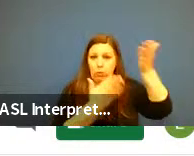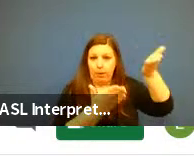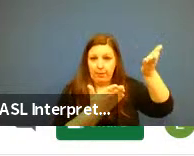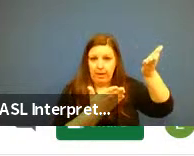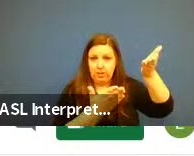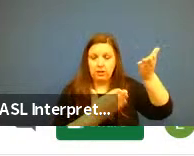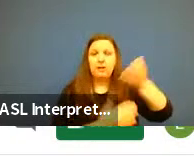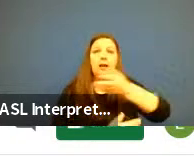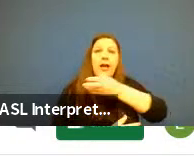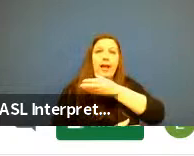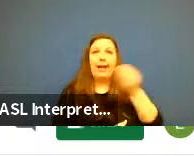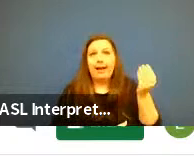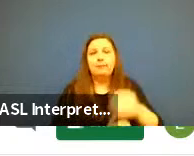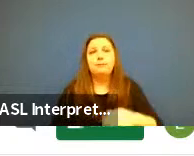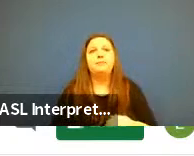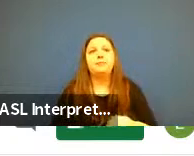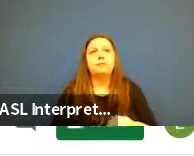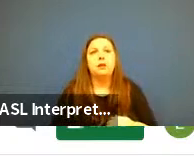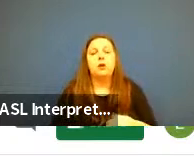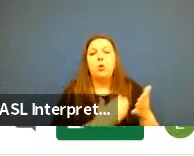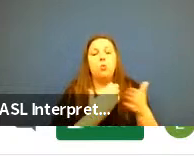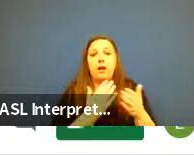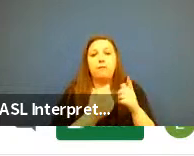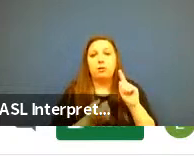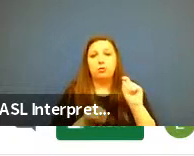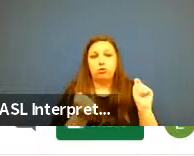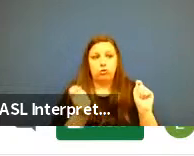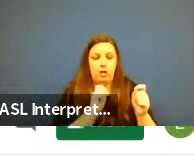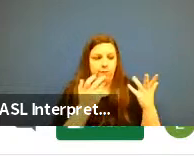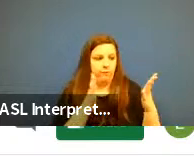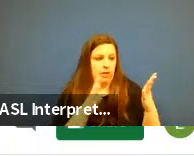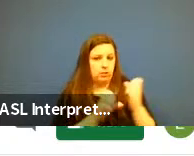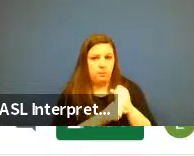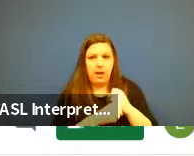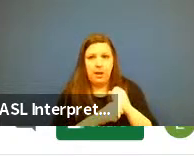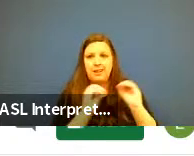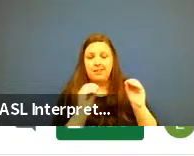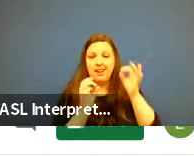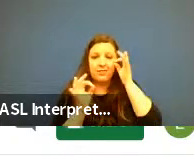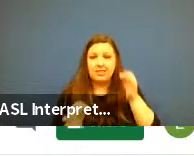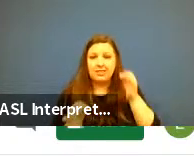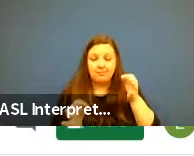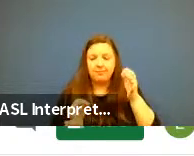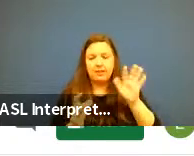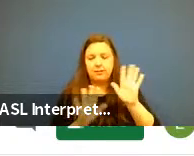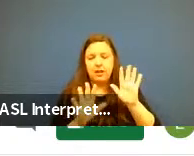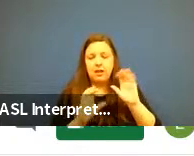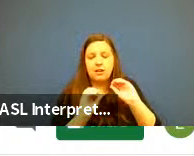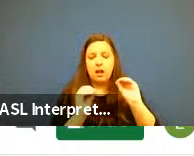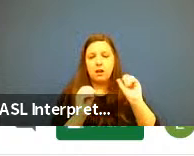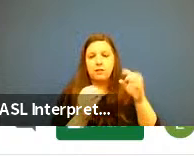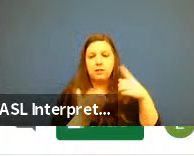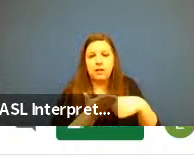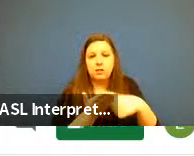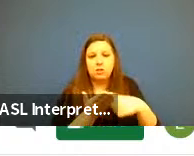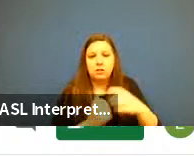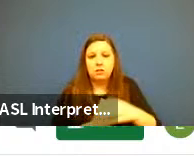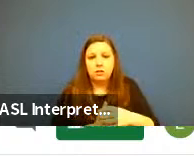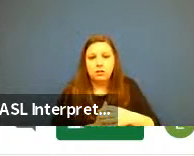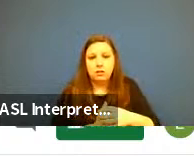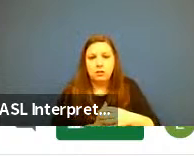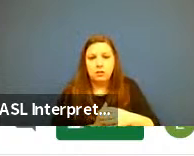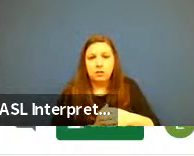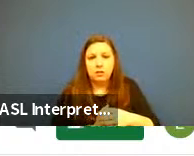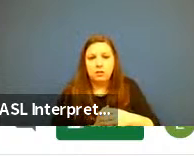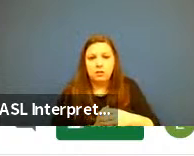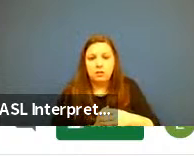and then whatever changes were made, but none of the discussion. So I think I don't want to obligate